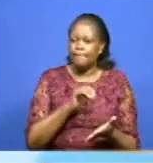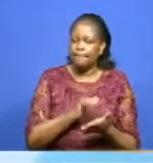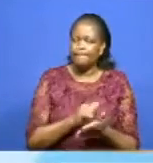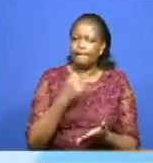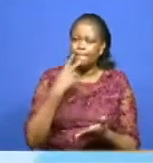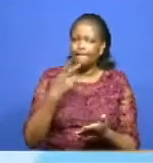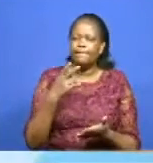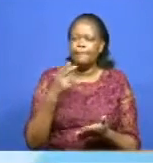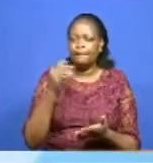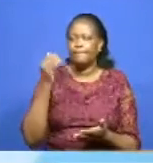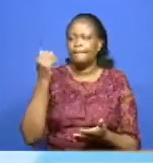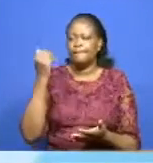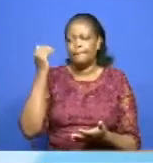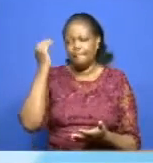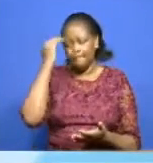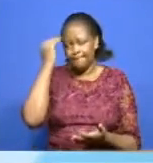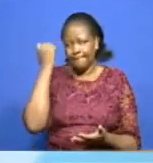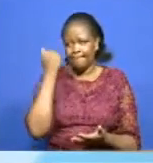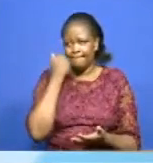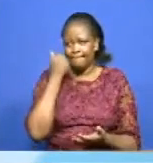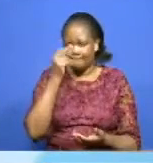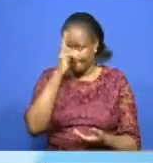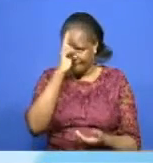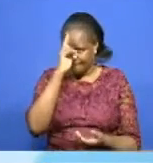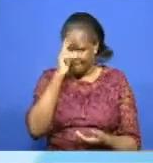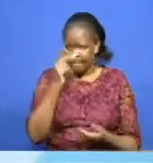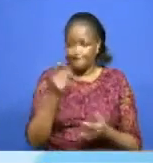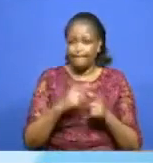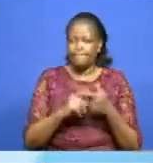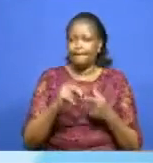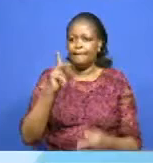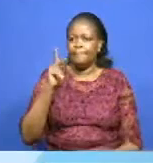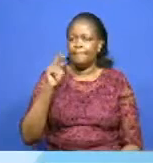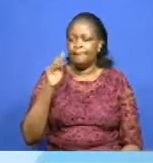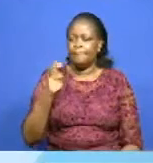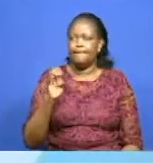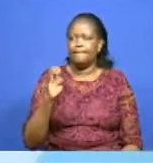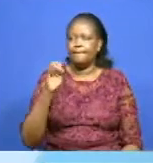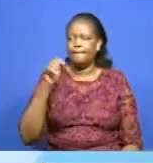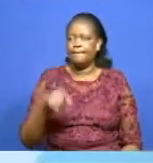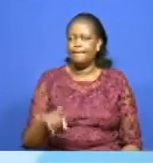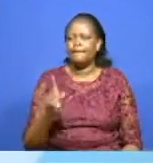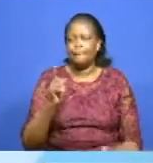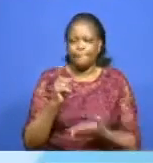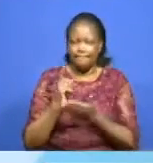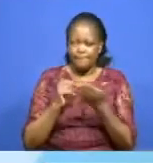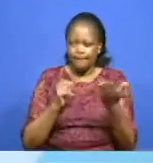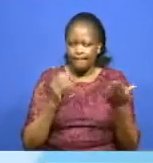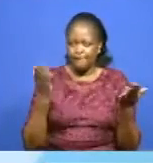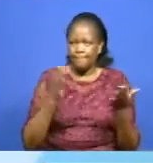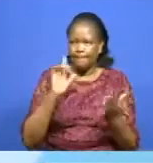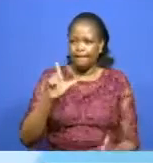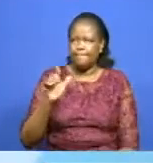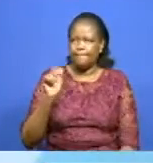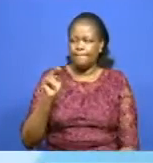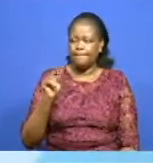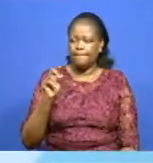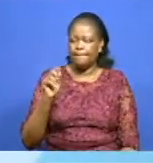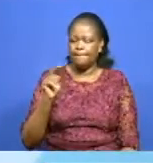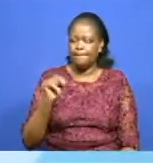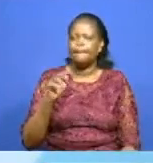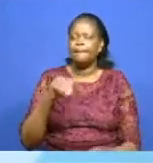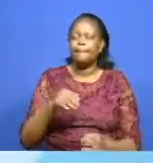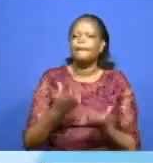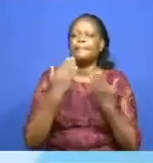mental illnesses in our police force. Of course, Kamche Menza is right there in Lavington following up and